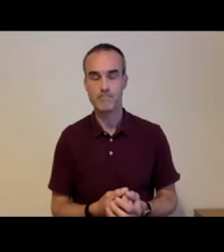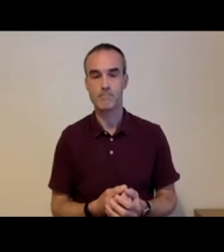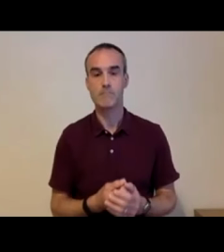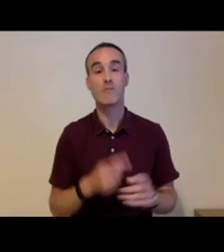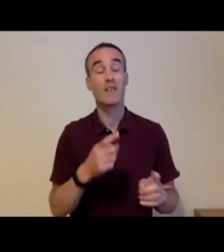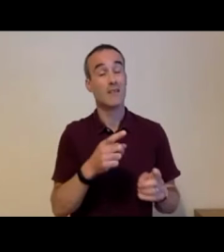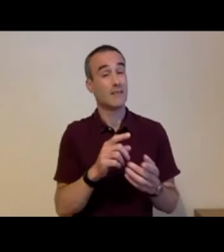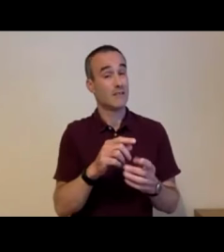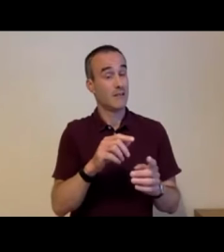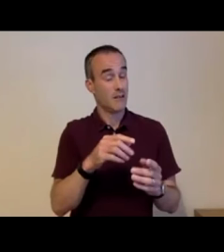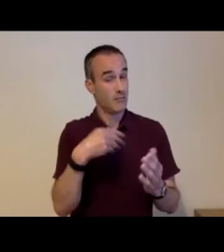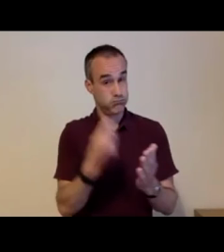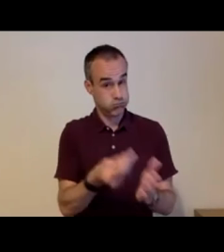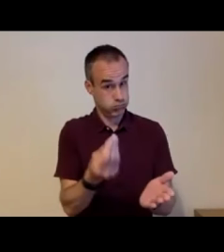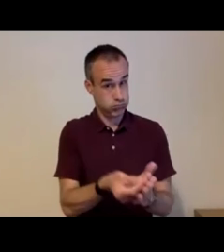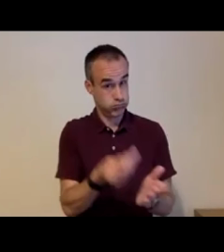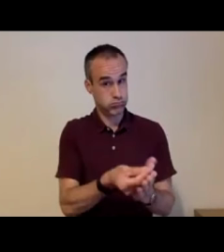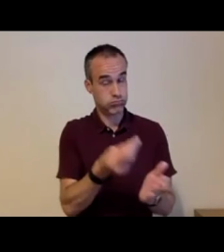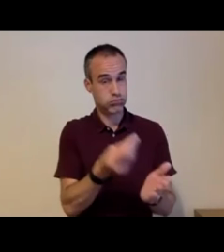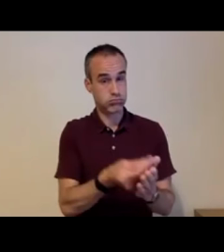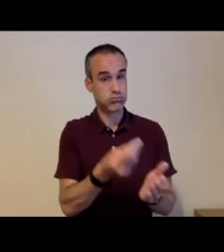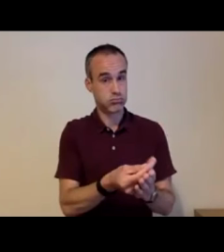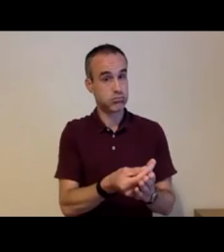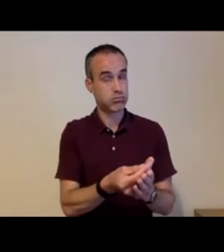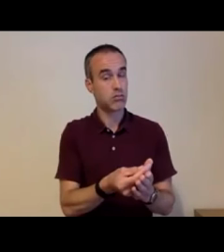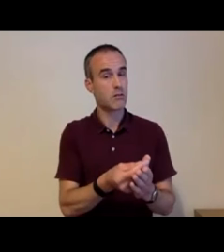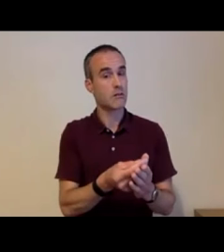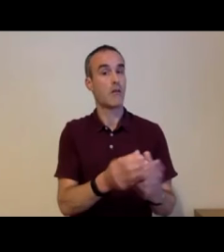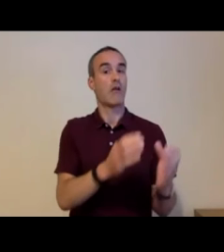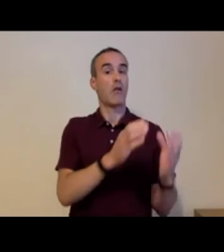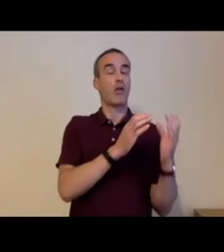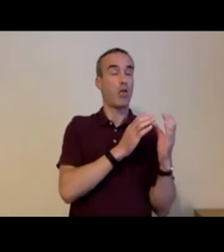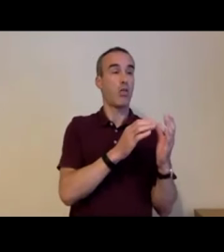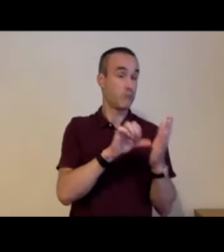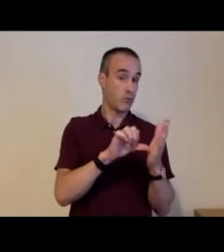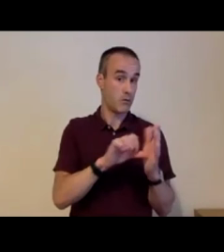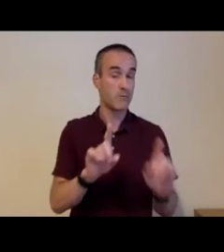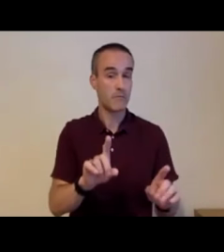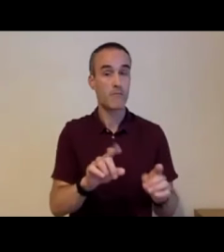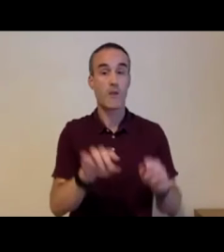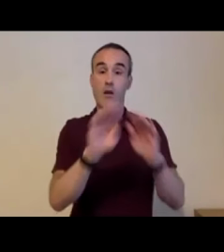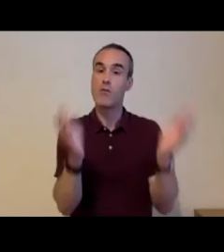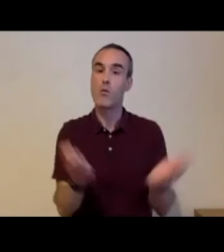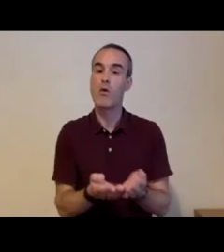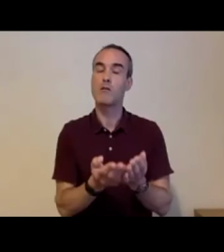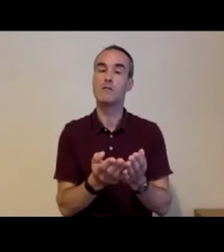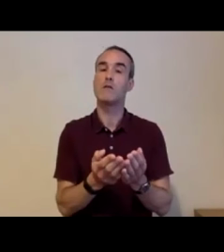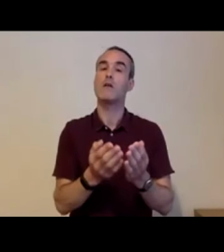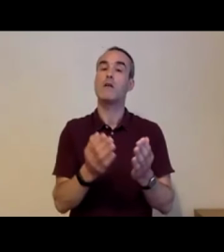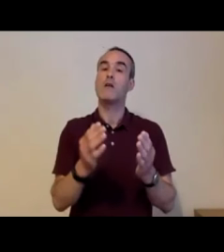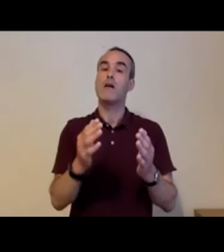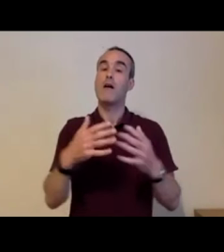tremendous amount of money. The burden is very substantial. Worldwide, the World Health Organization